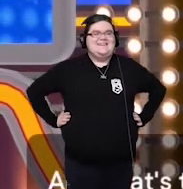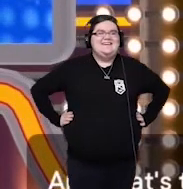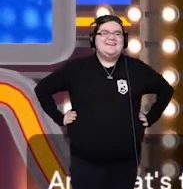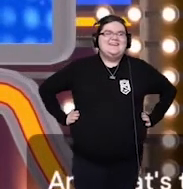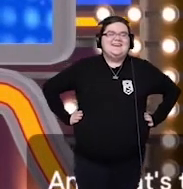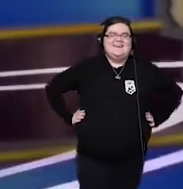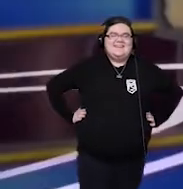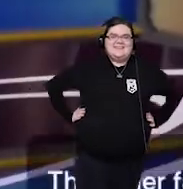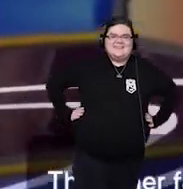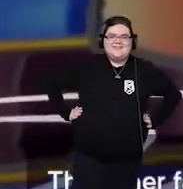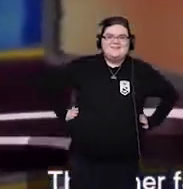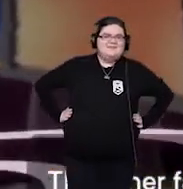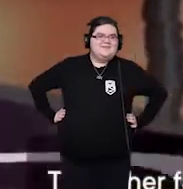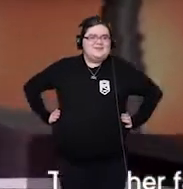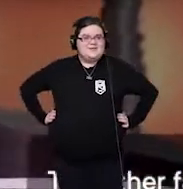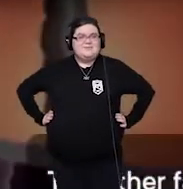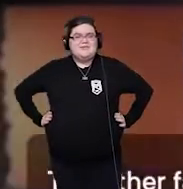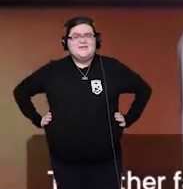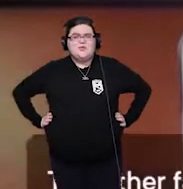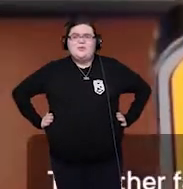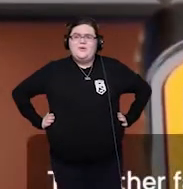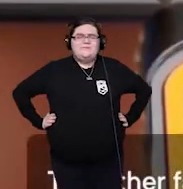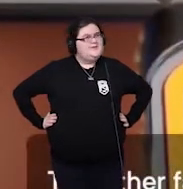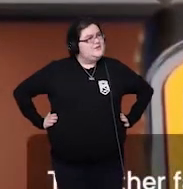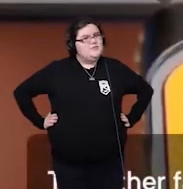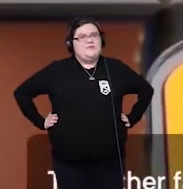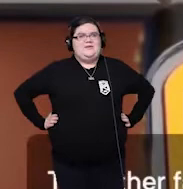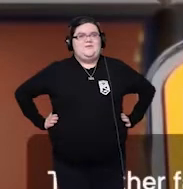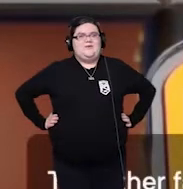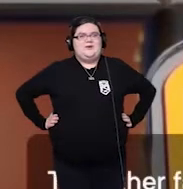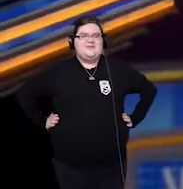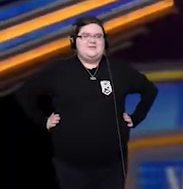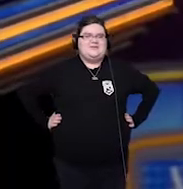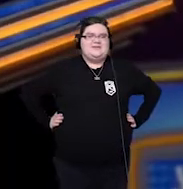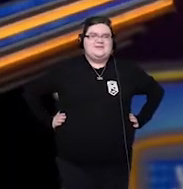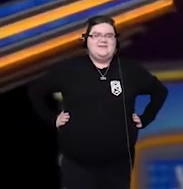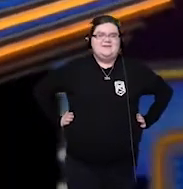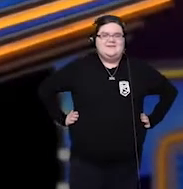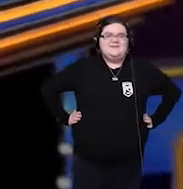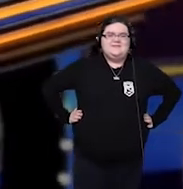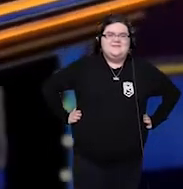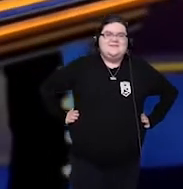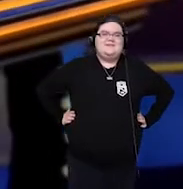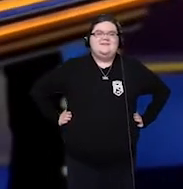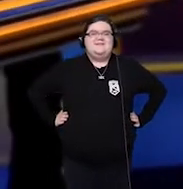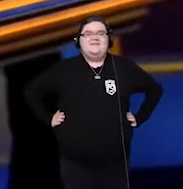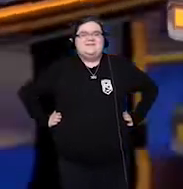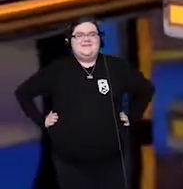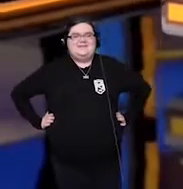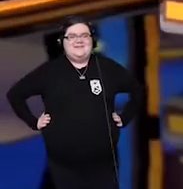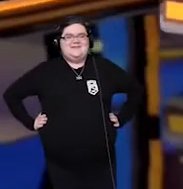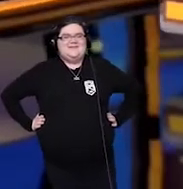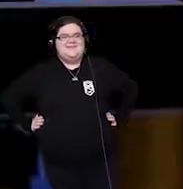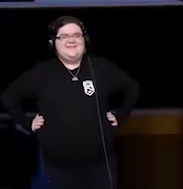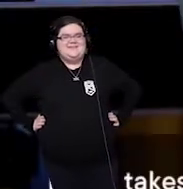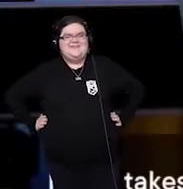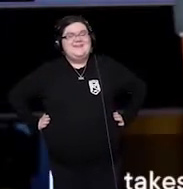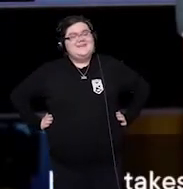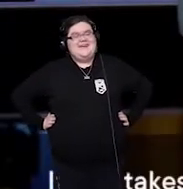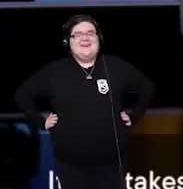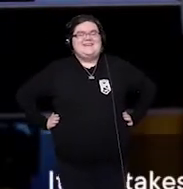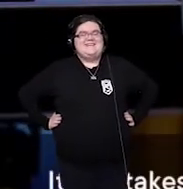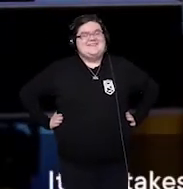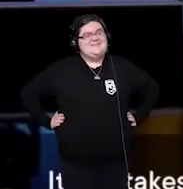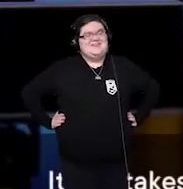mean? This game, these are really weird questions. Players' reaction instantly is always the game shit, bro.